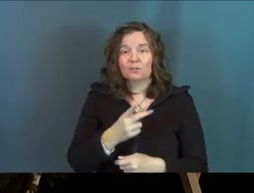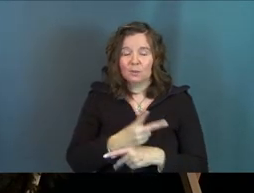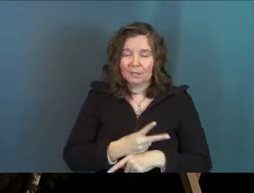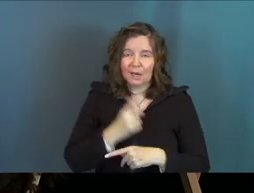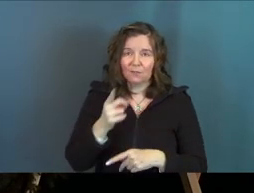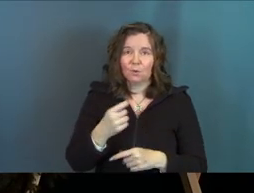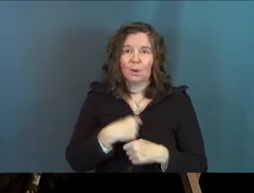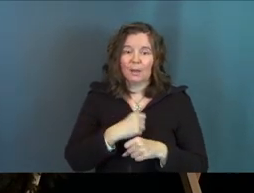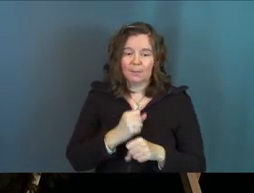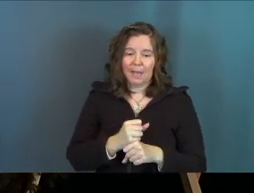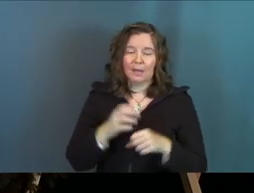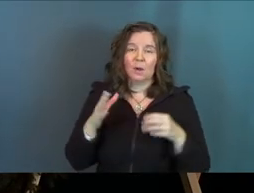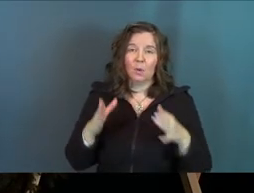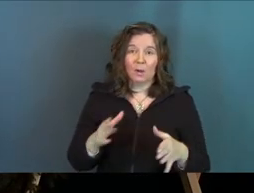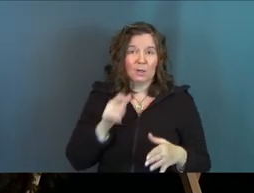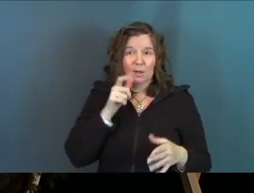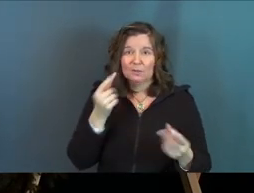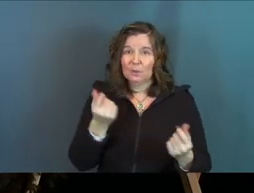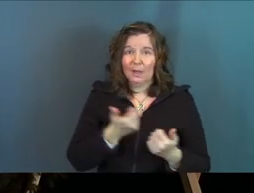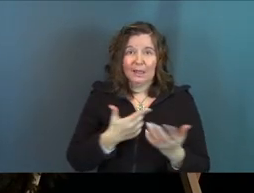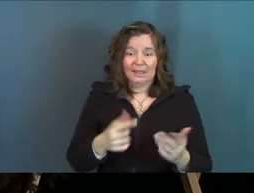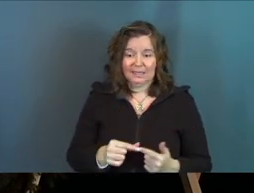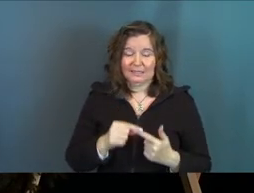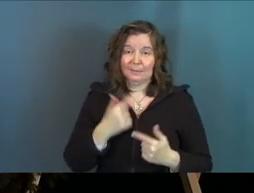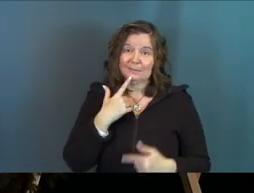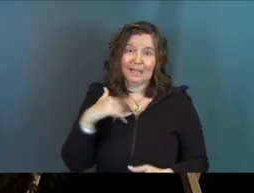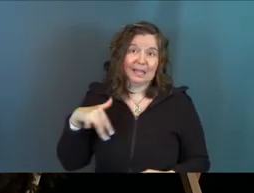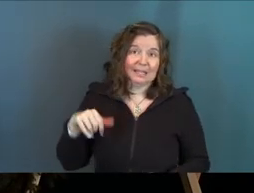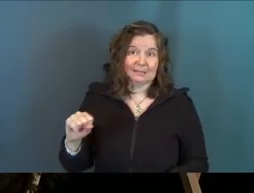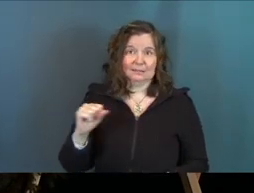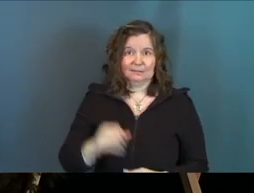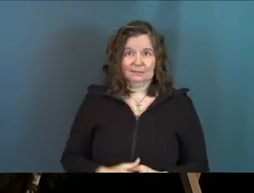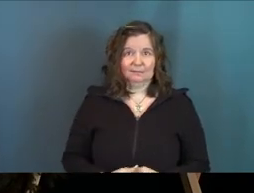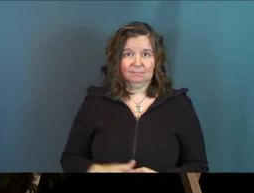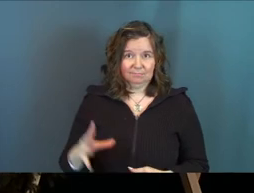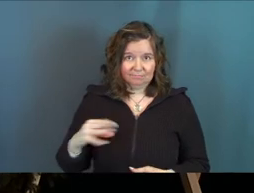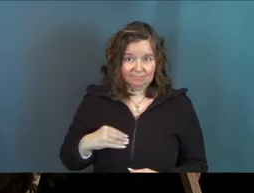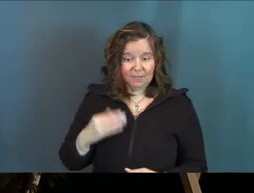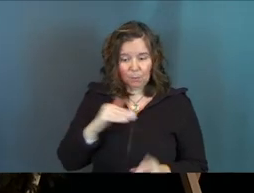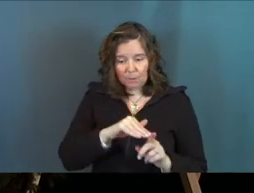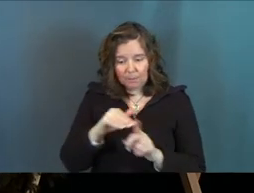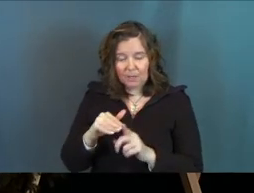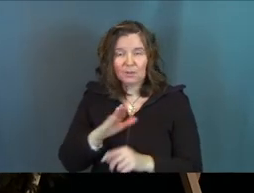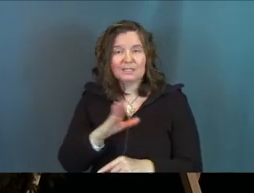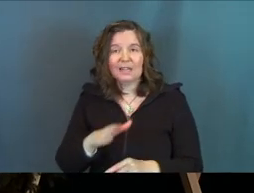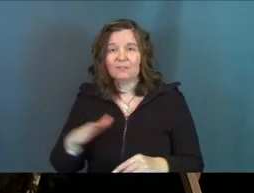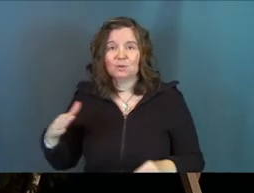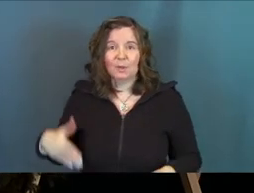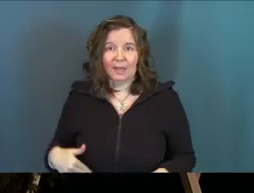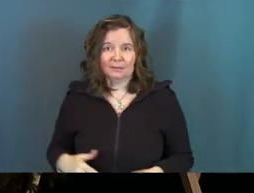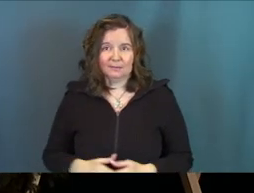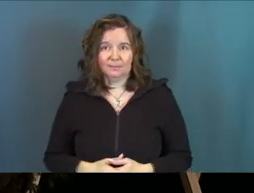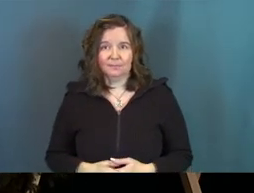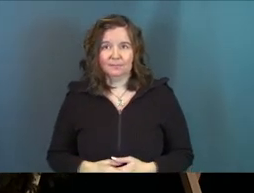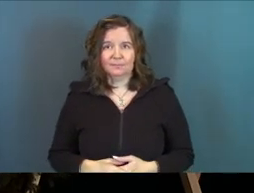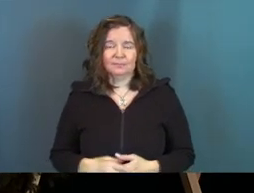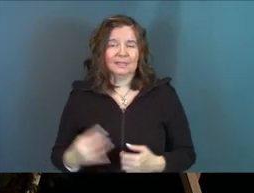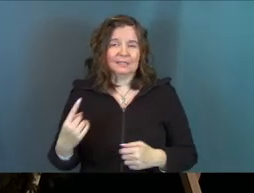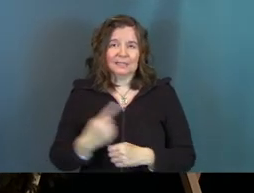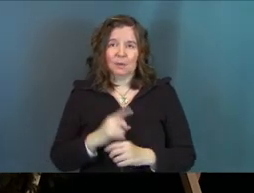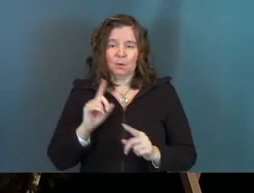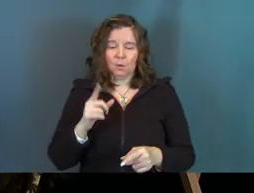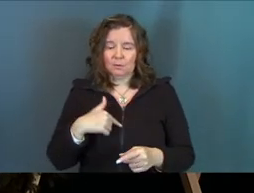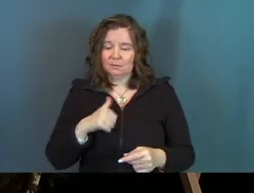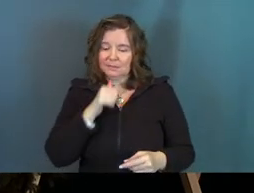cares for you and who made a way. You don't have to do anything except say yes. And I want to remind you also that it is never too late, okay? Not until the day